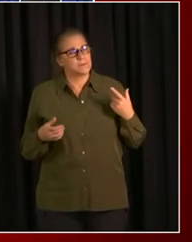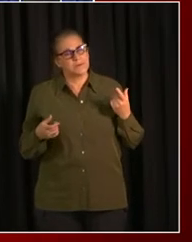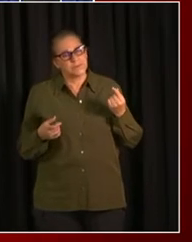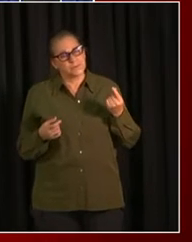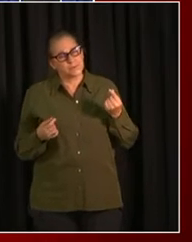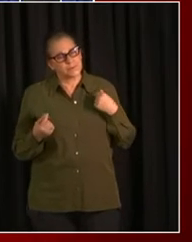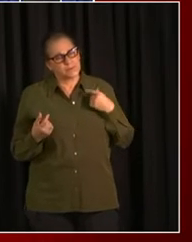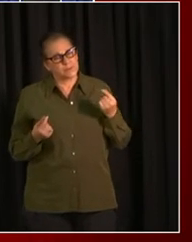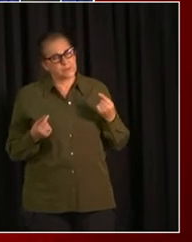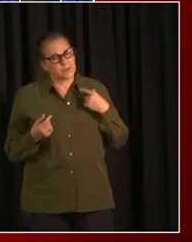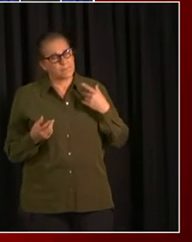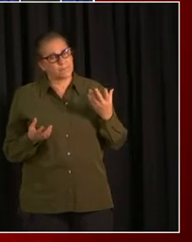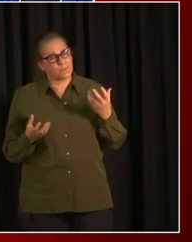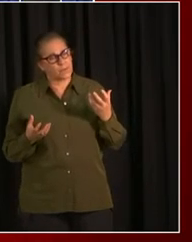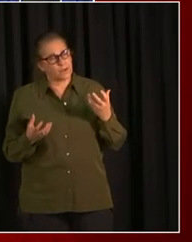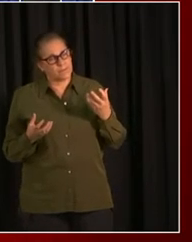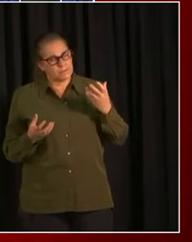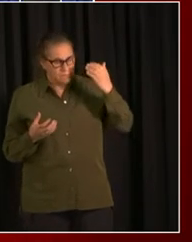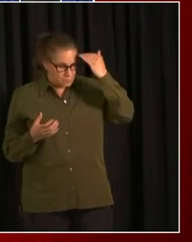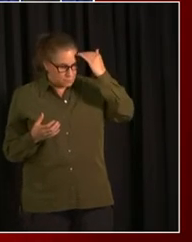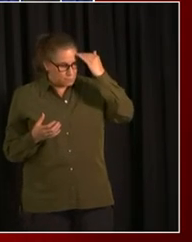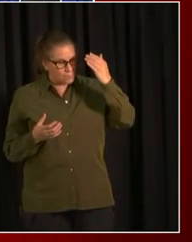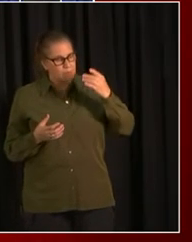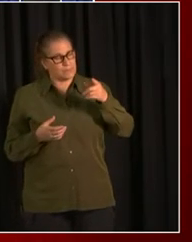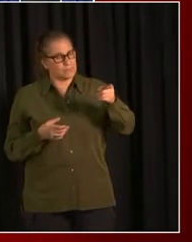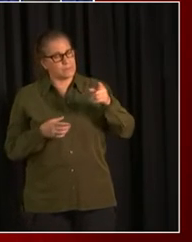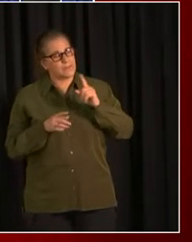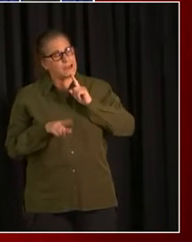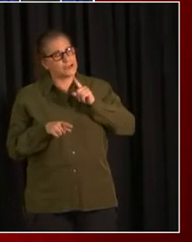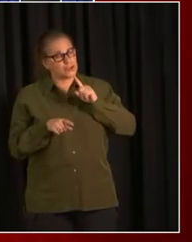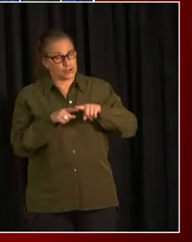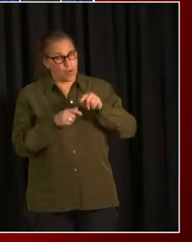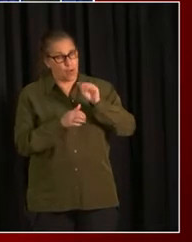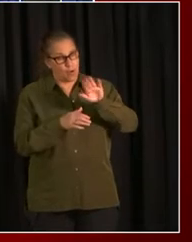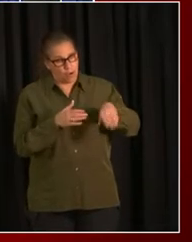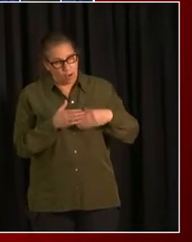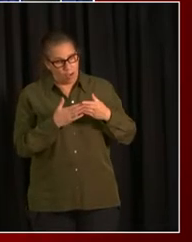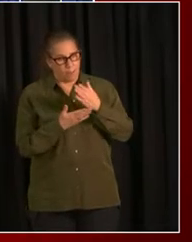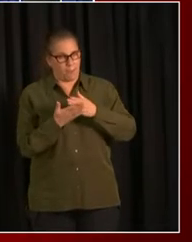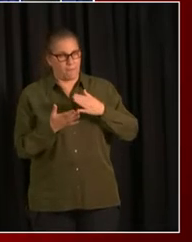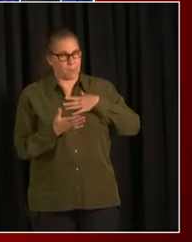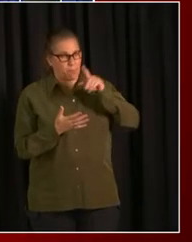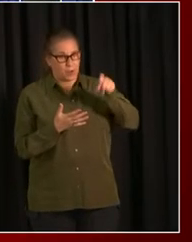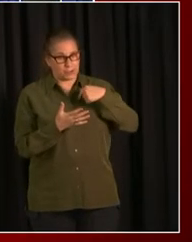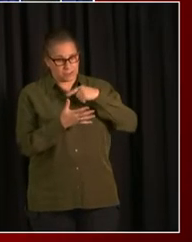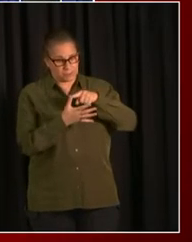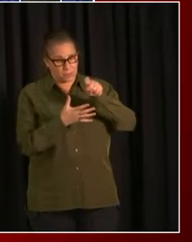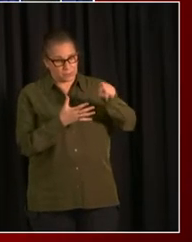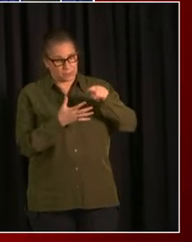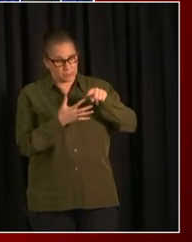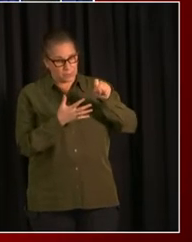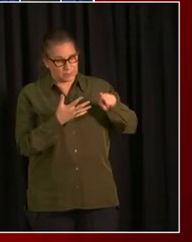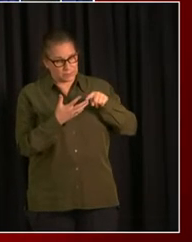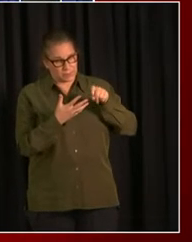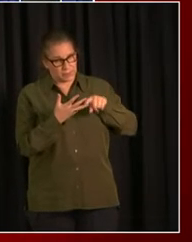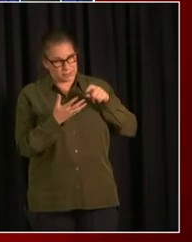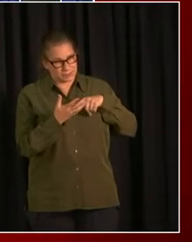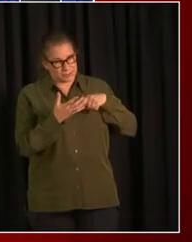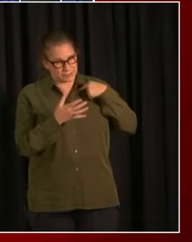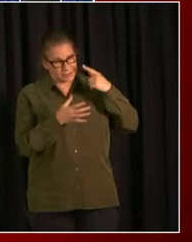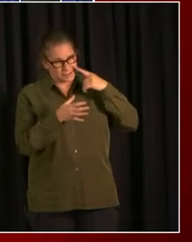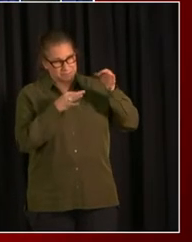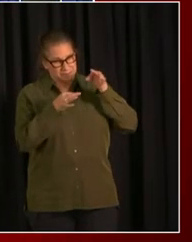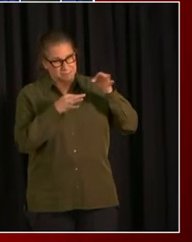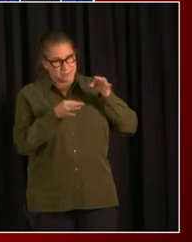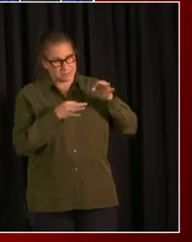I'd like to have every part of it answered. Ms. Freeman, thank you for your question. We can go to the city